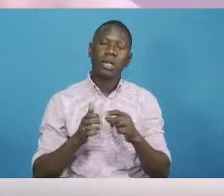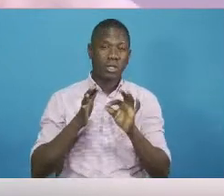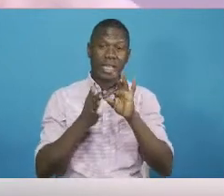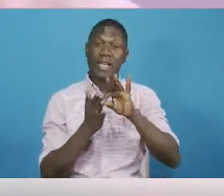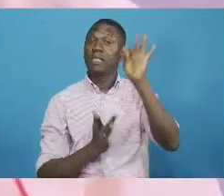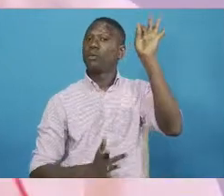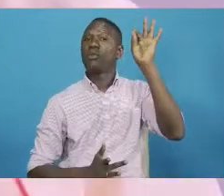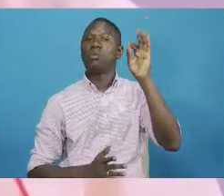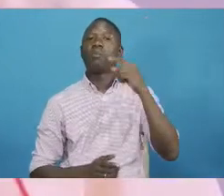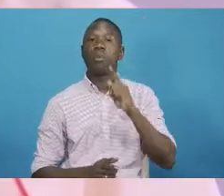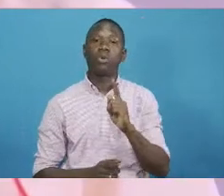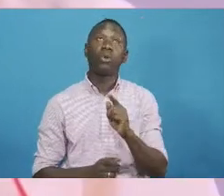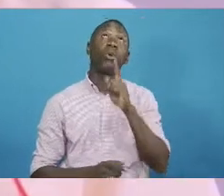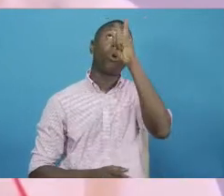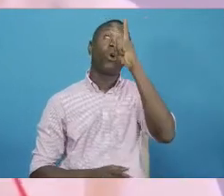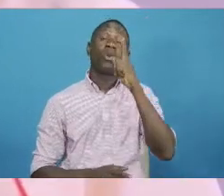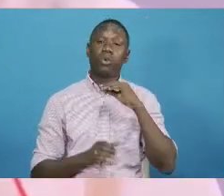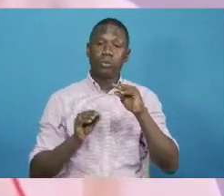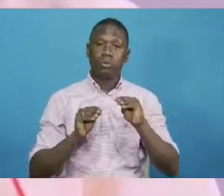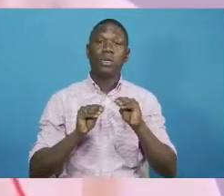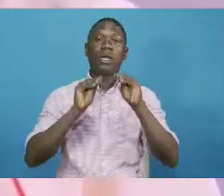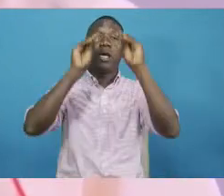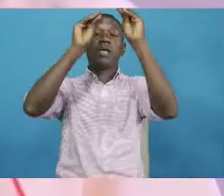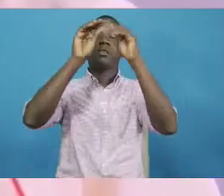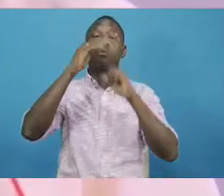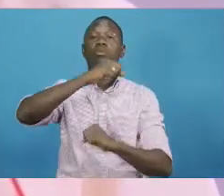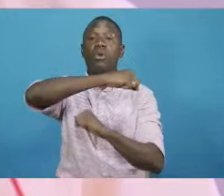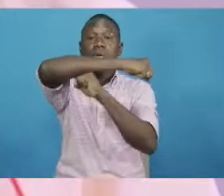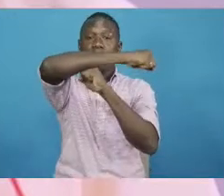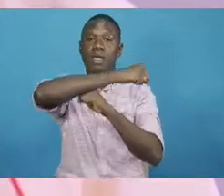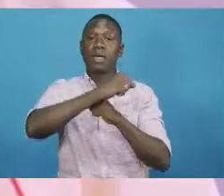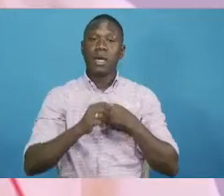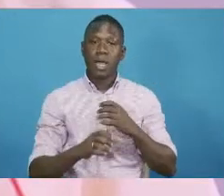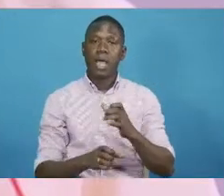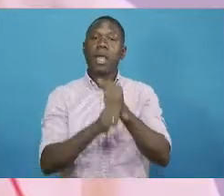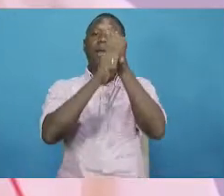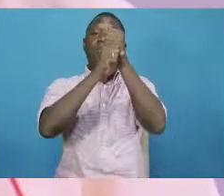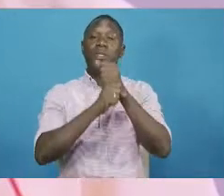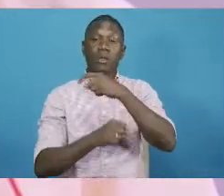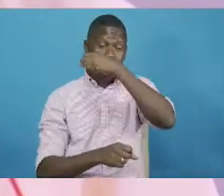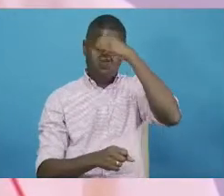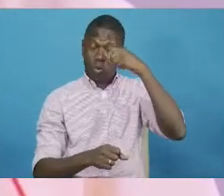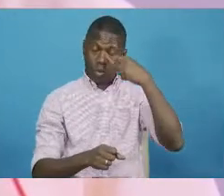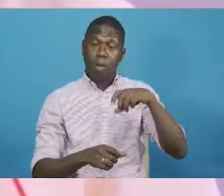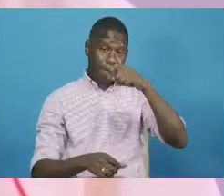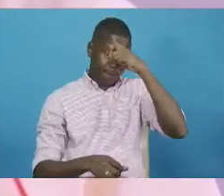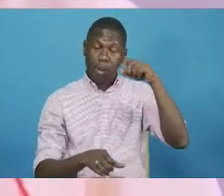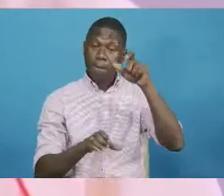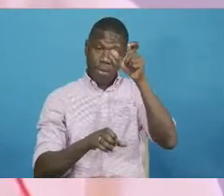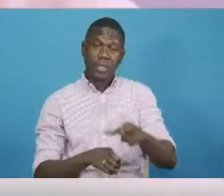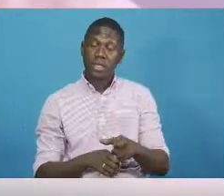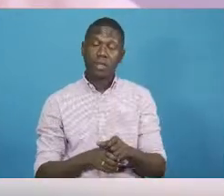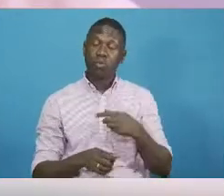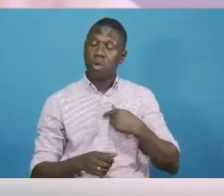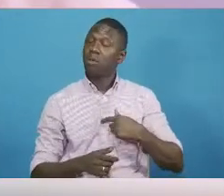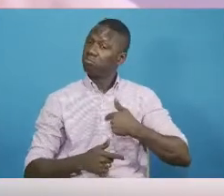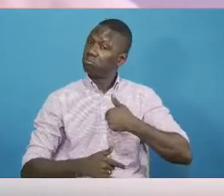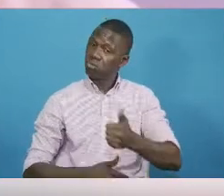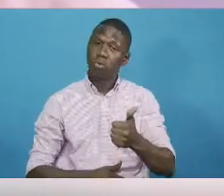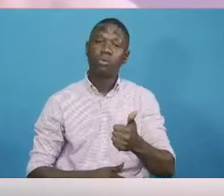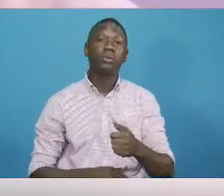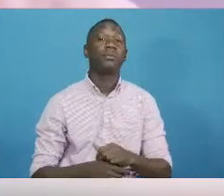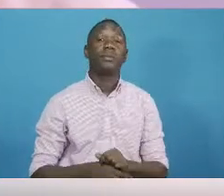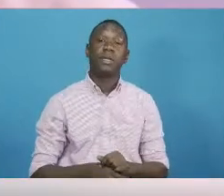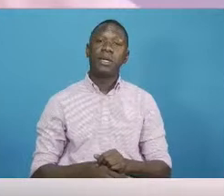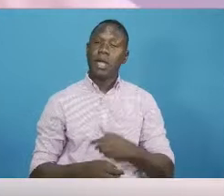also raised, protected, and glorified his servants who were humble and obedient. They equally